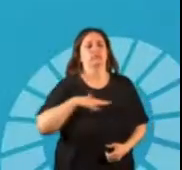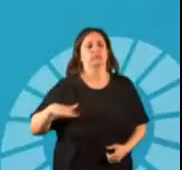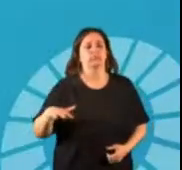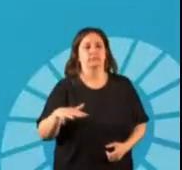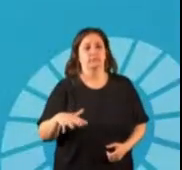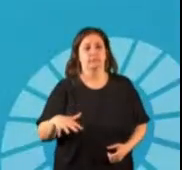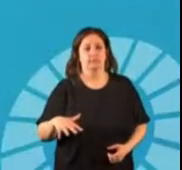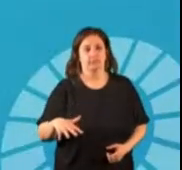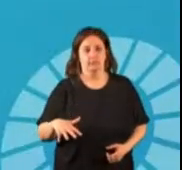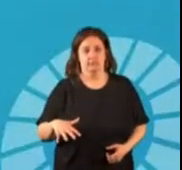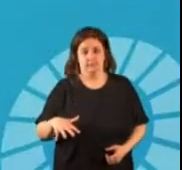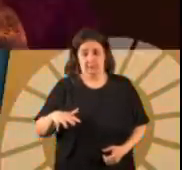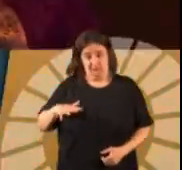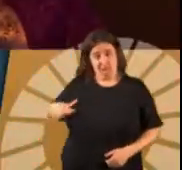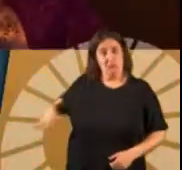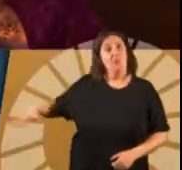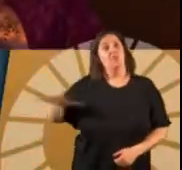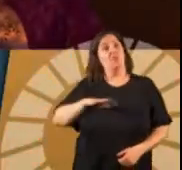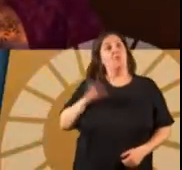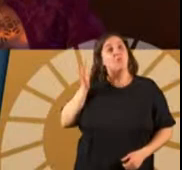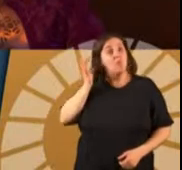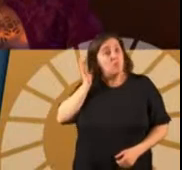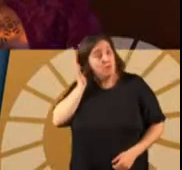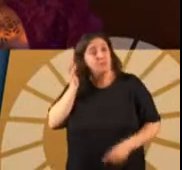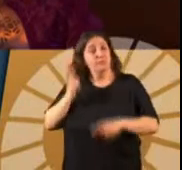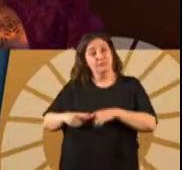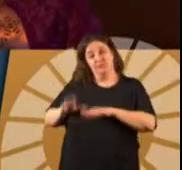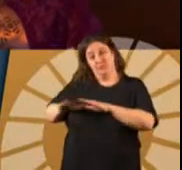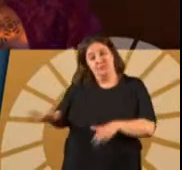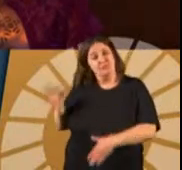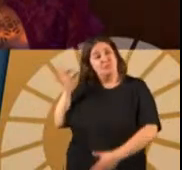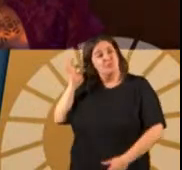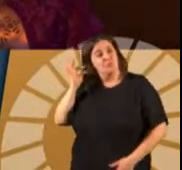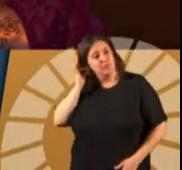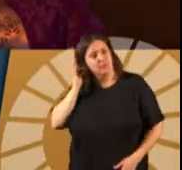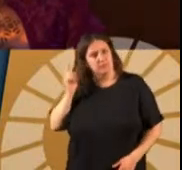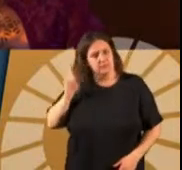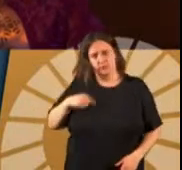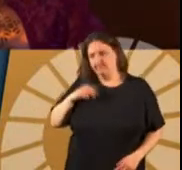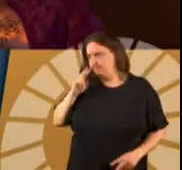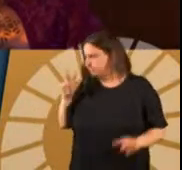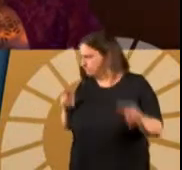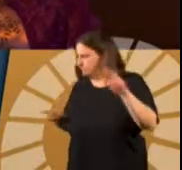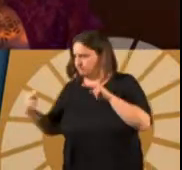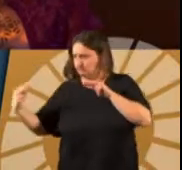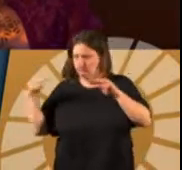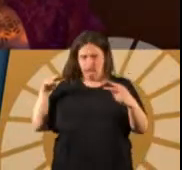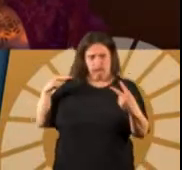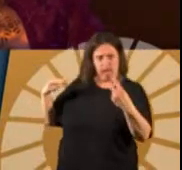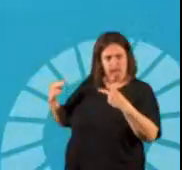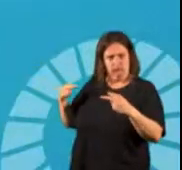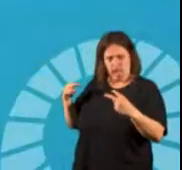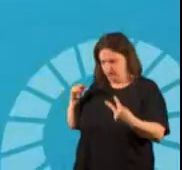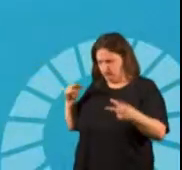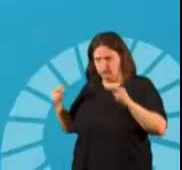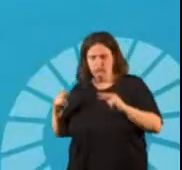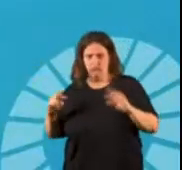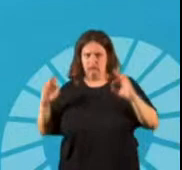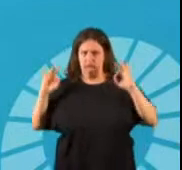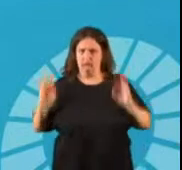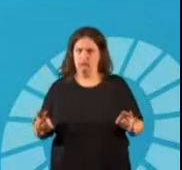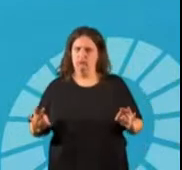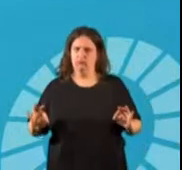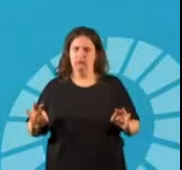use the voices they already have in all places of power, and they have their full power and influence in the